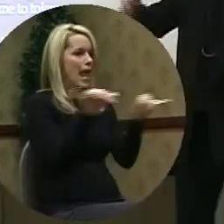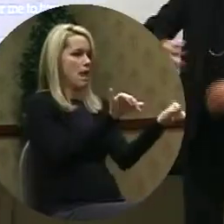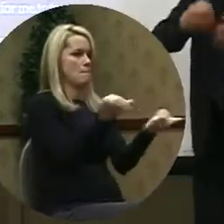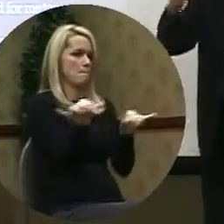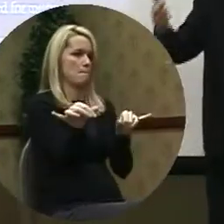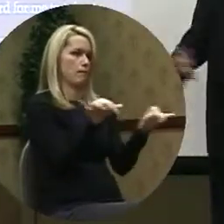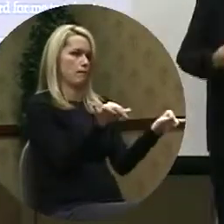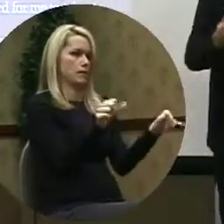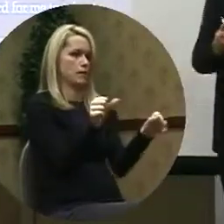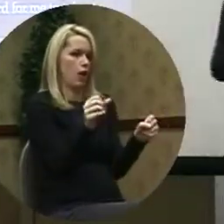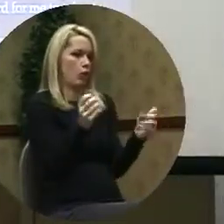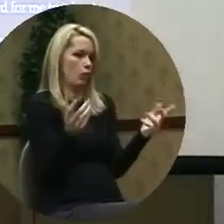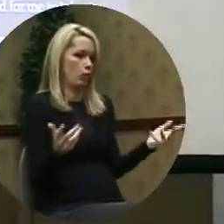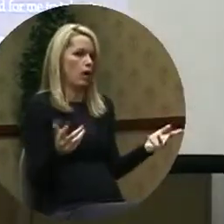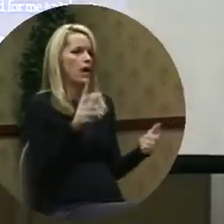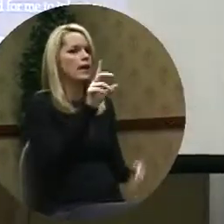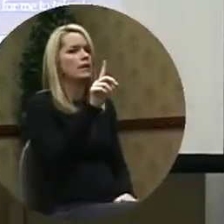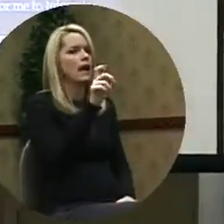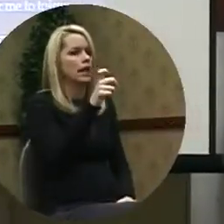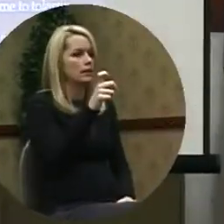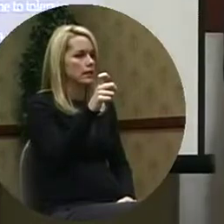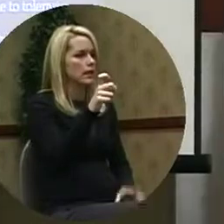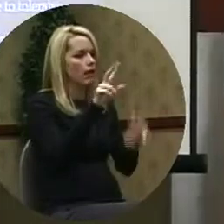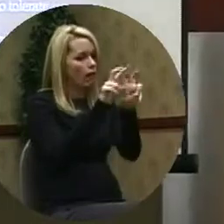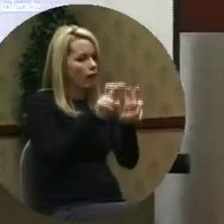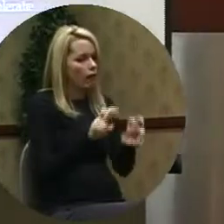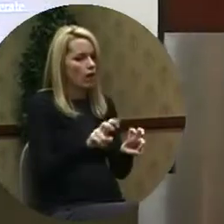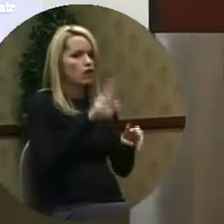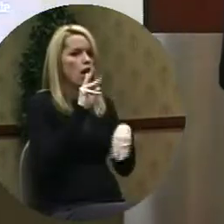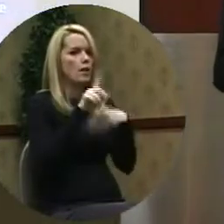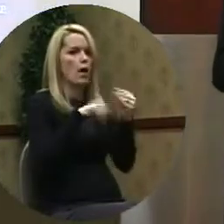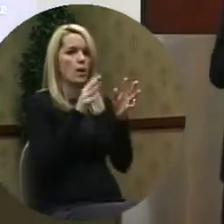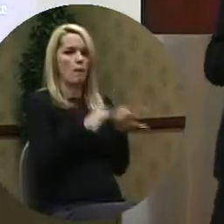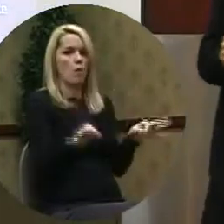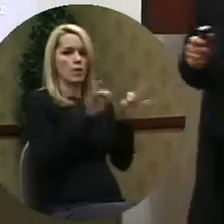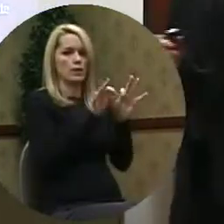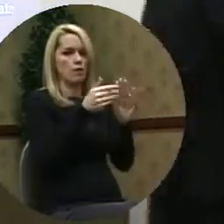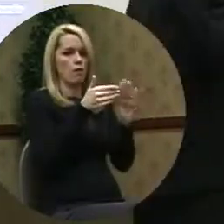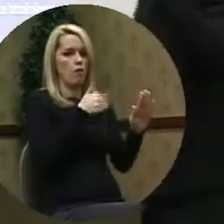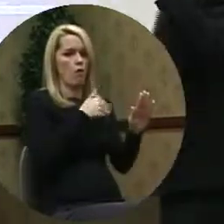this, we get into this diagnostic stuff. Remember last time we talked about the importance of knowing